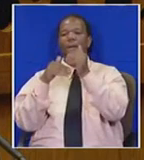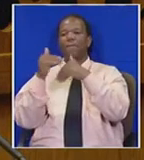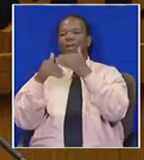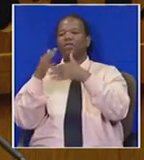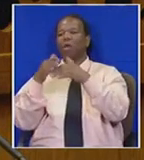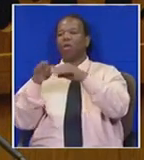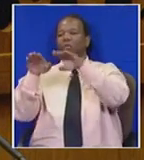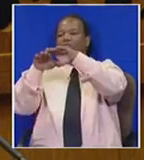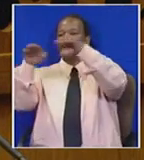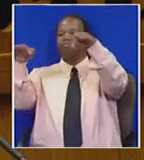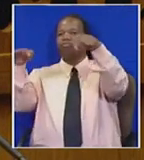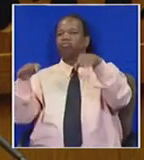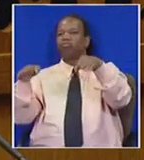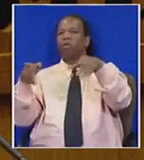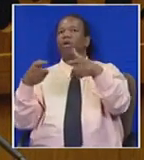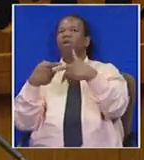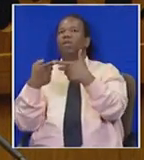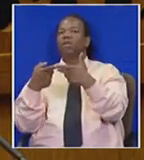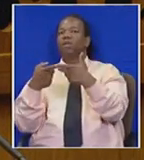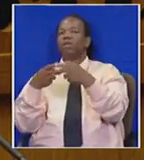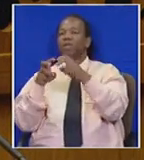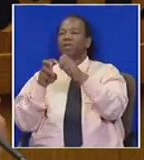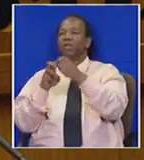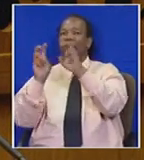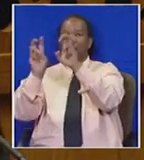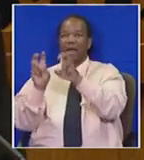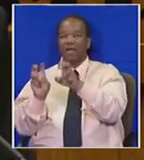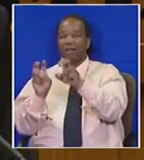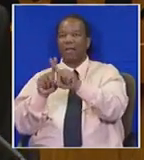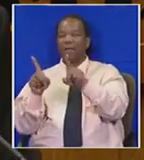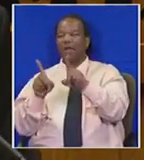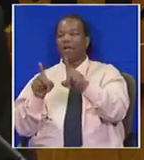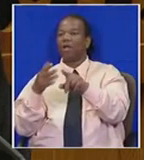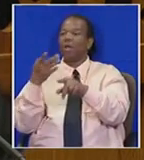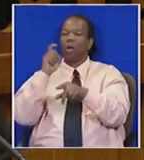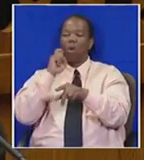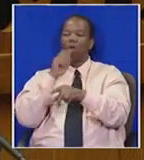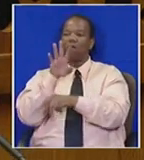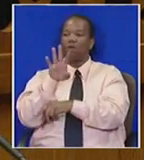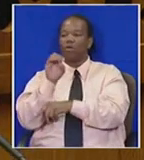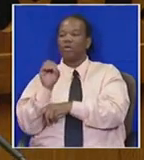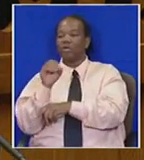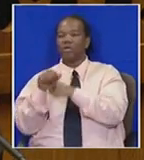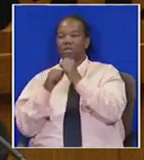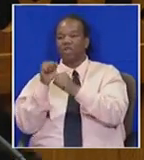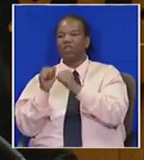new light manufacturing assembly plant built in more than 40 years in Nelson Mandela